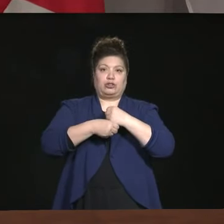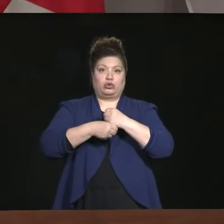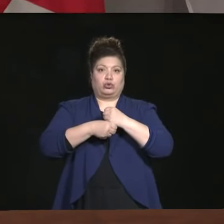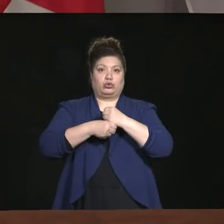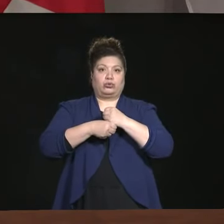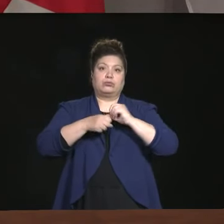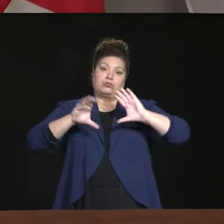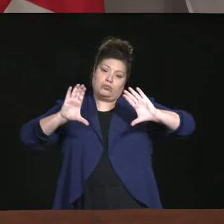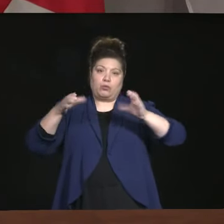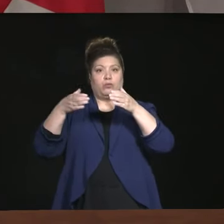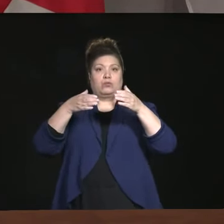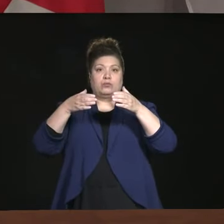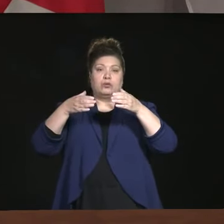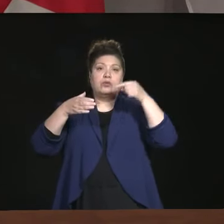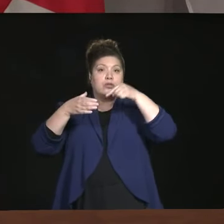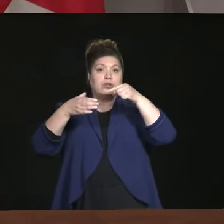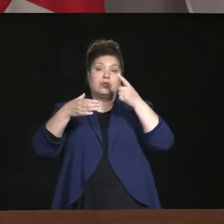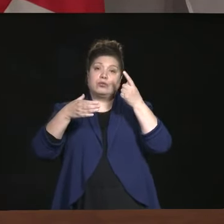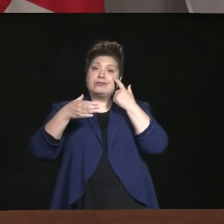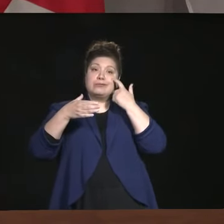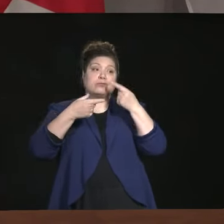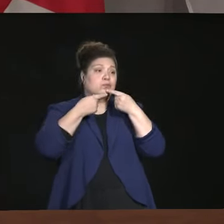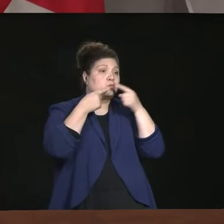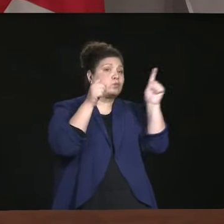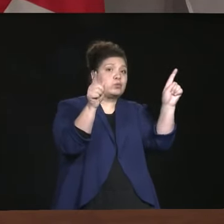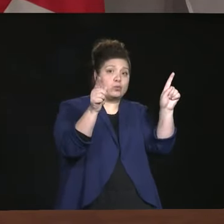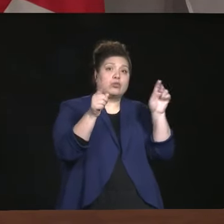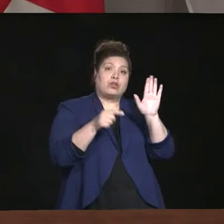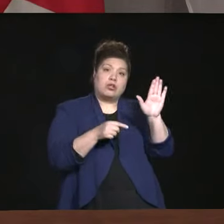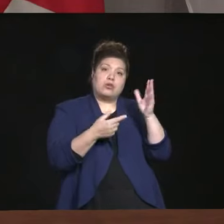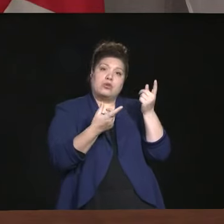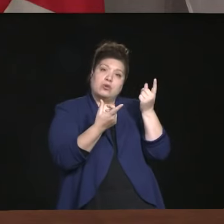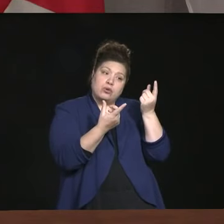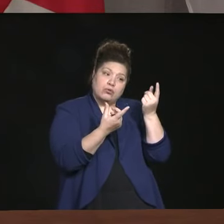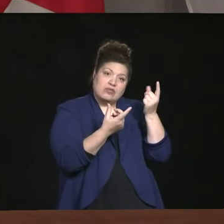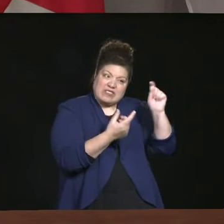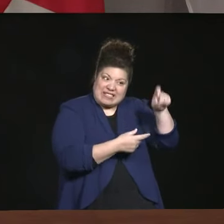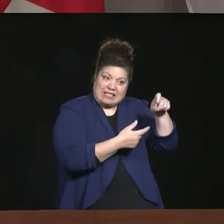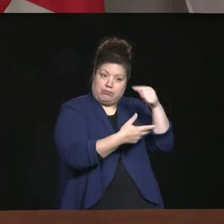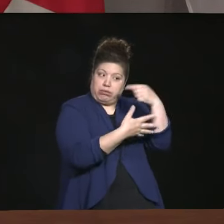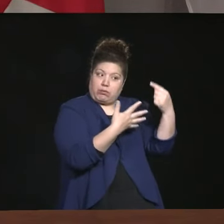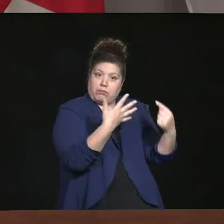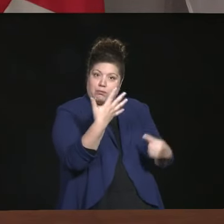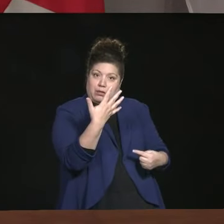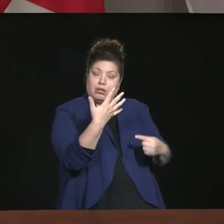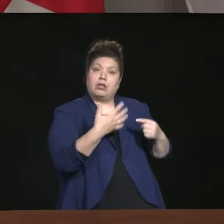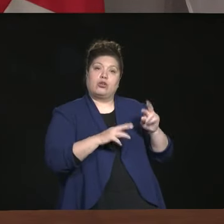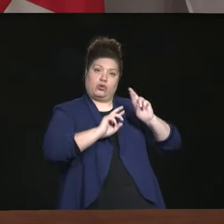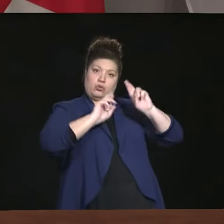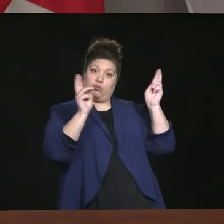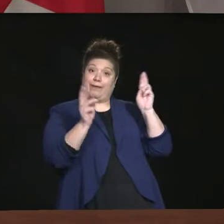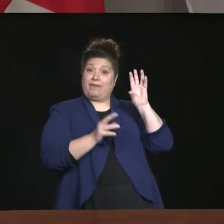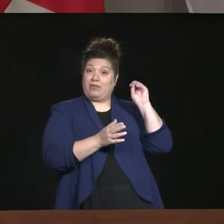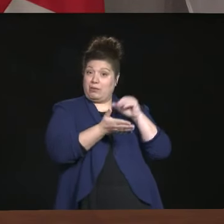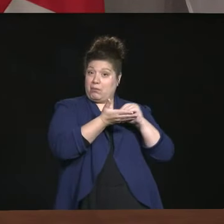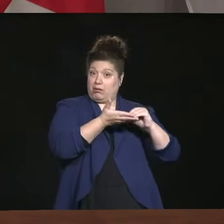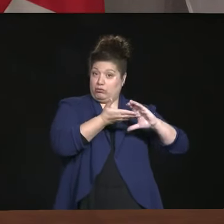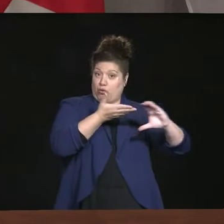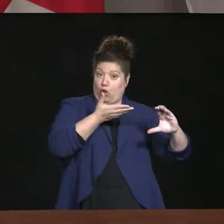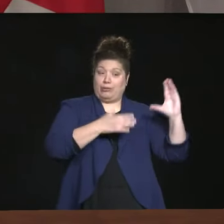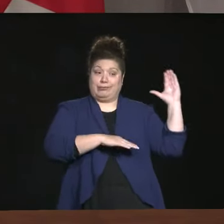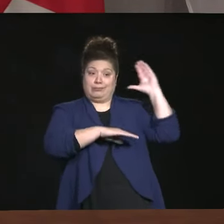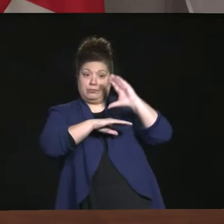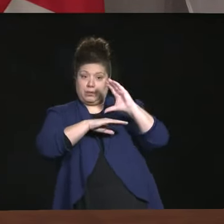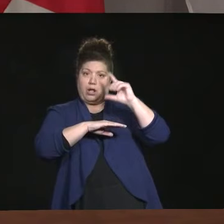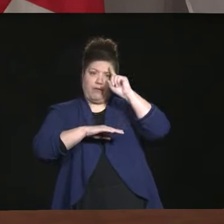to its members, and it's making $50 million available to develop and scale up new health products and